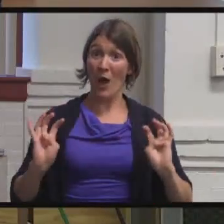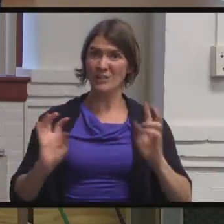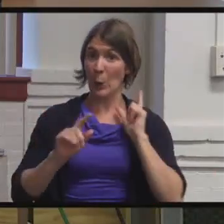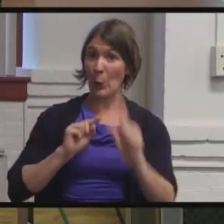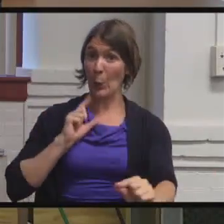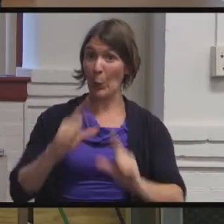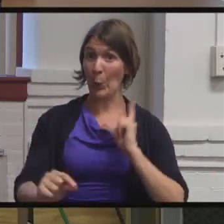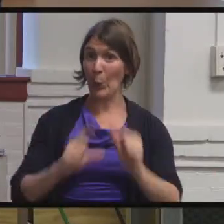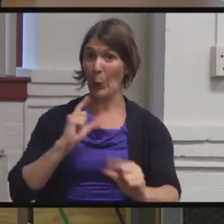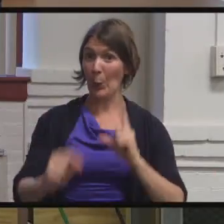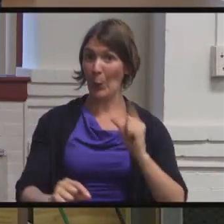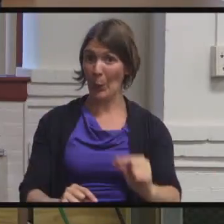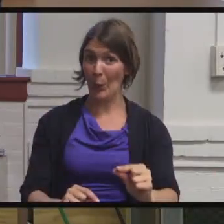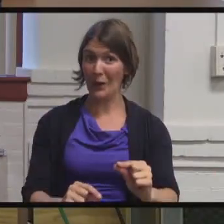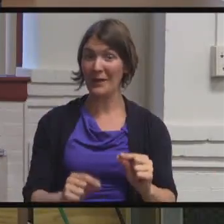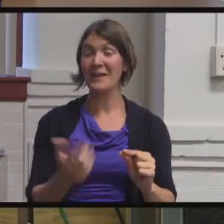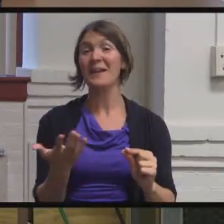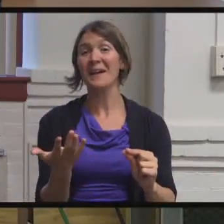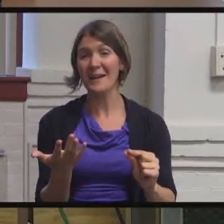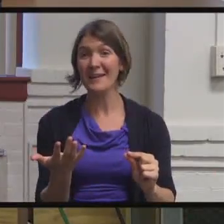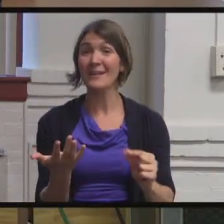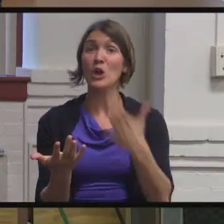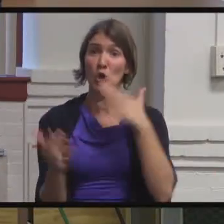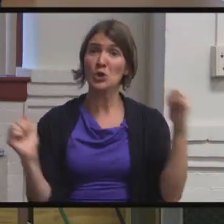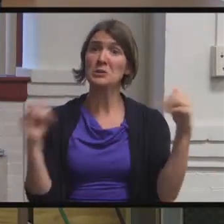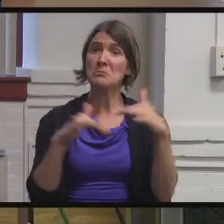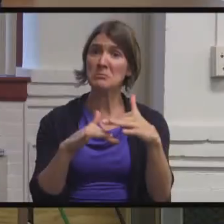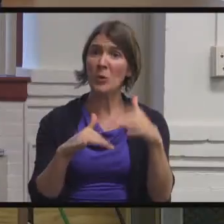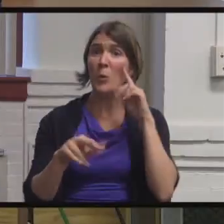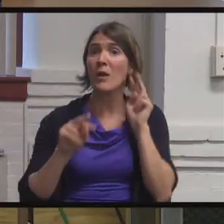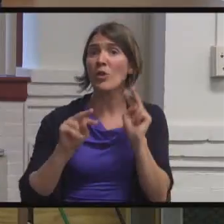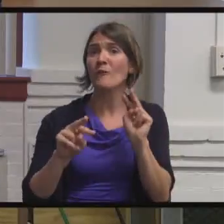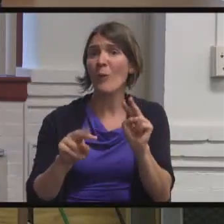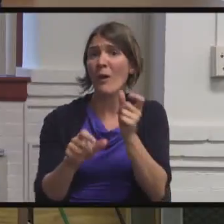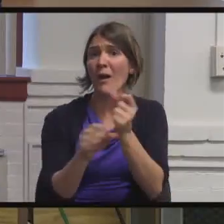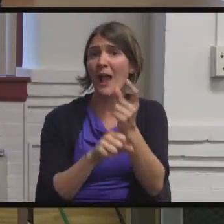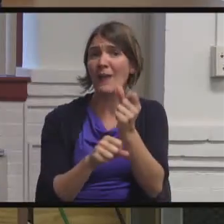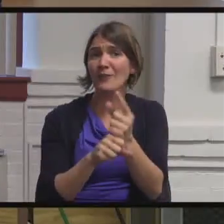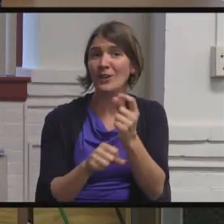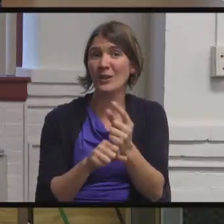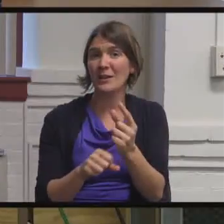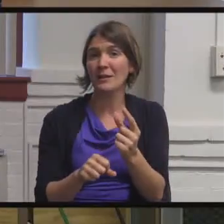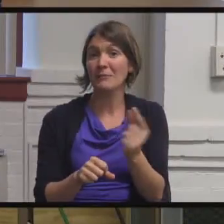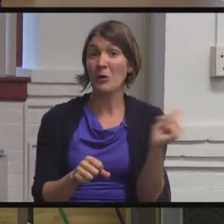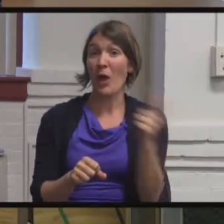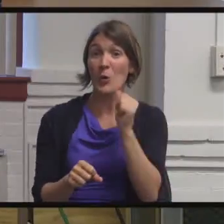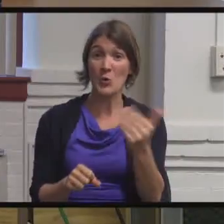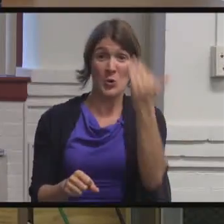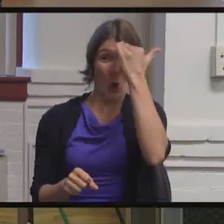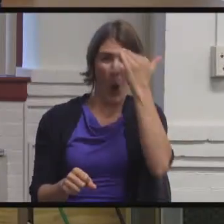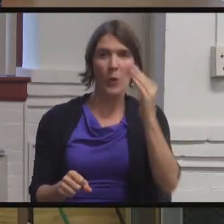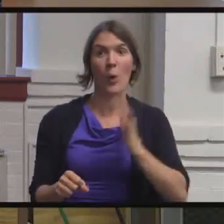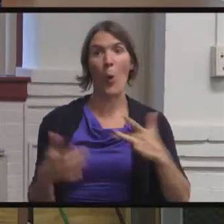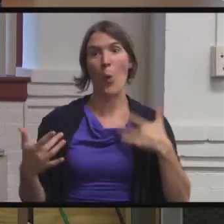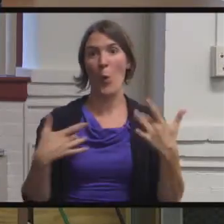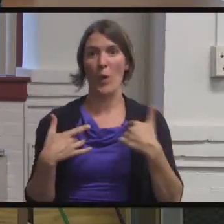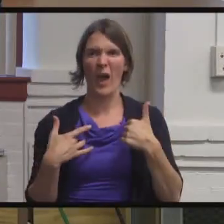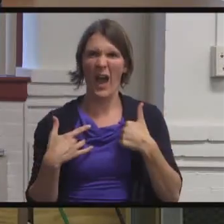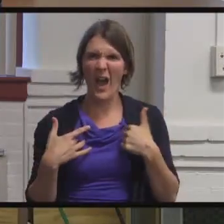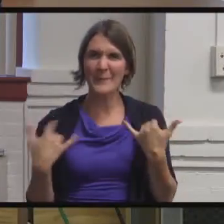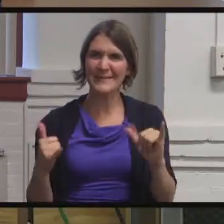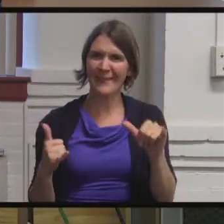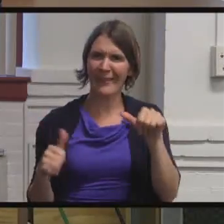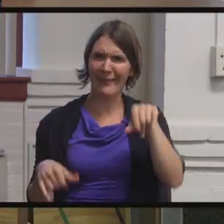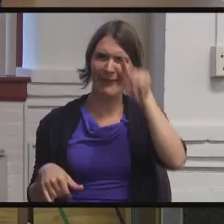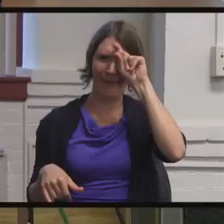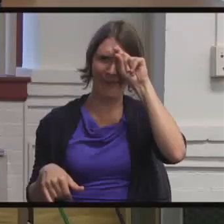it's more or less well attended and looked forward to by everyone that knows about it. I'm always amazed